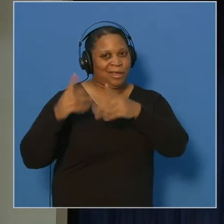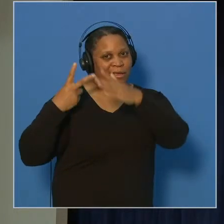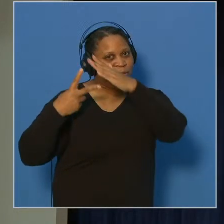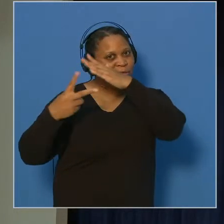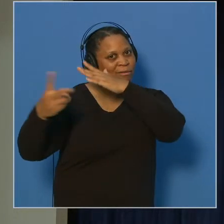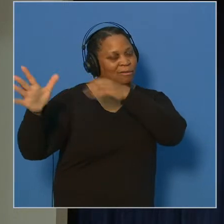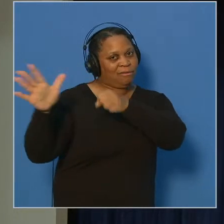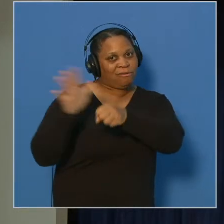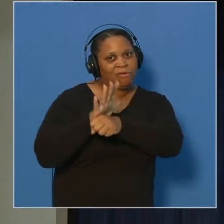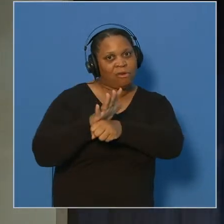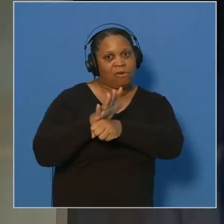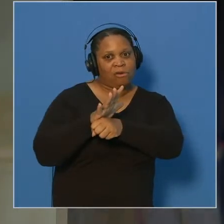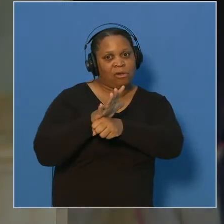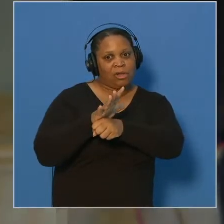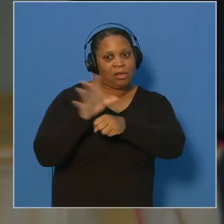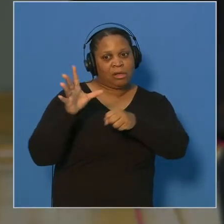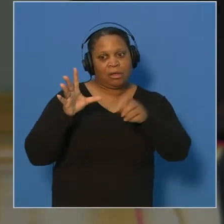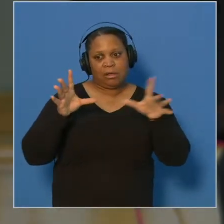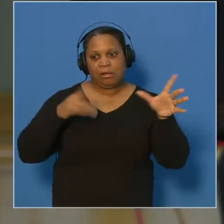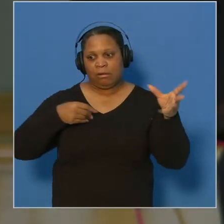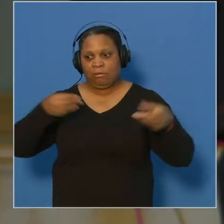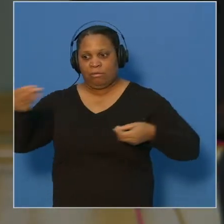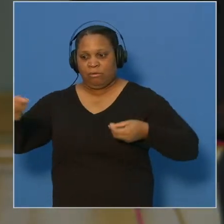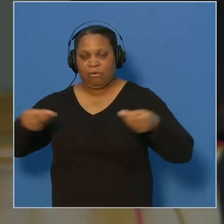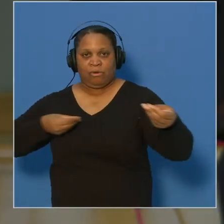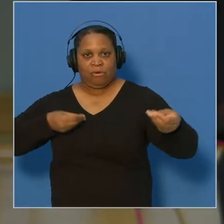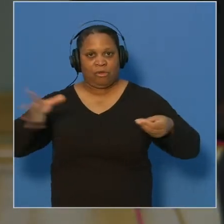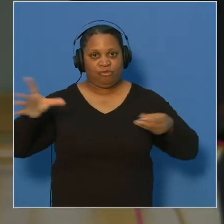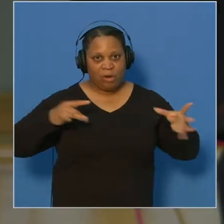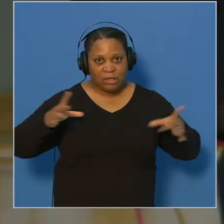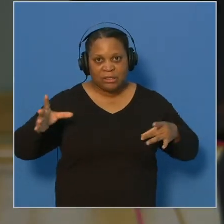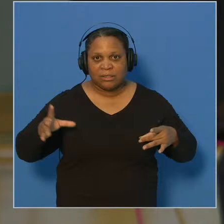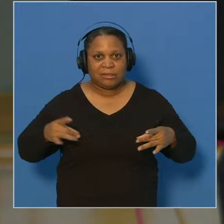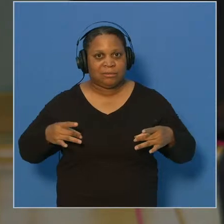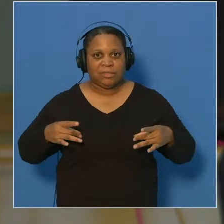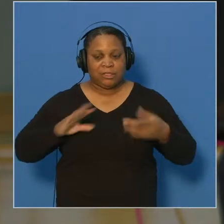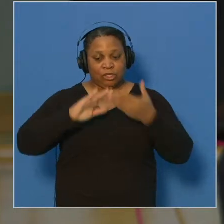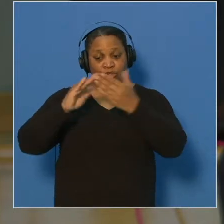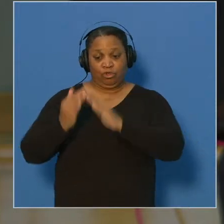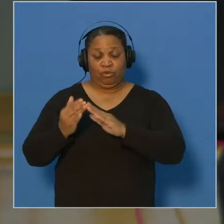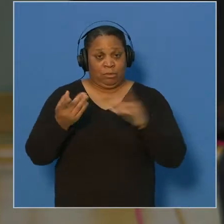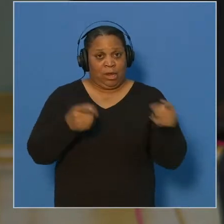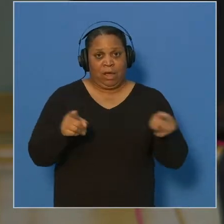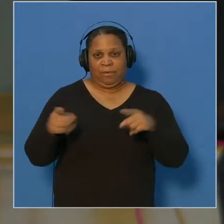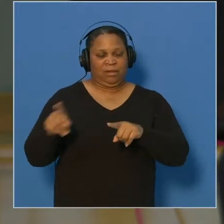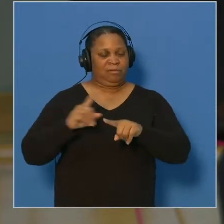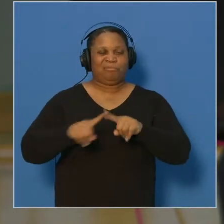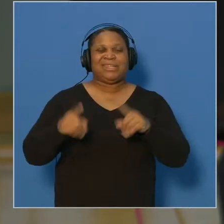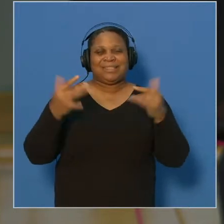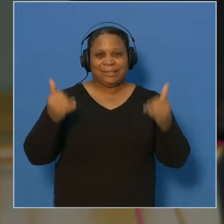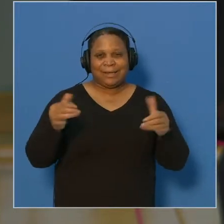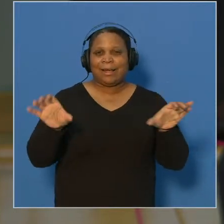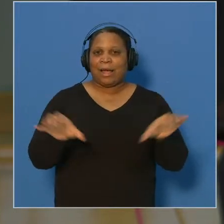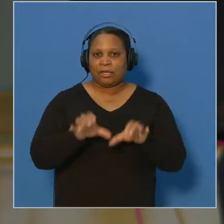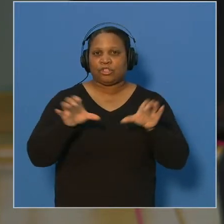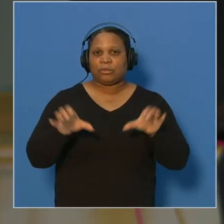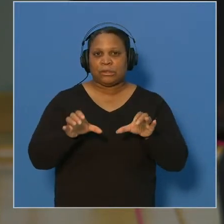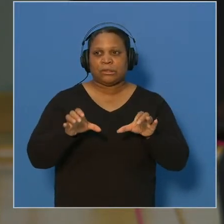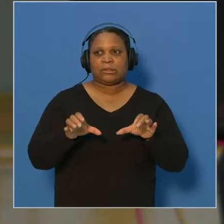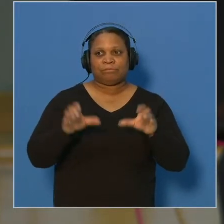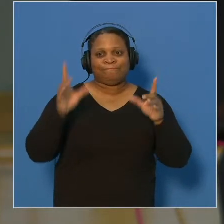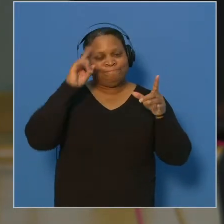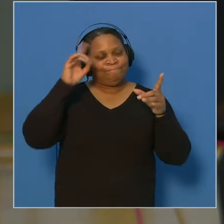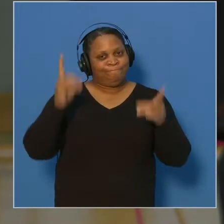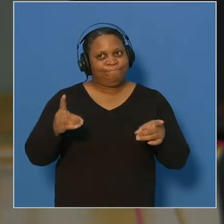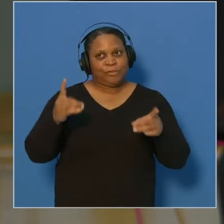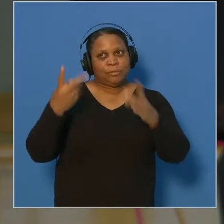will happen regarding transmission in our community, our actions today will determine whether we succeed or fail in our